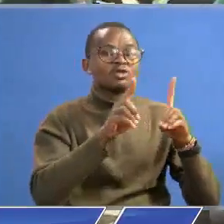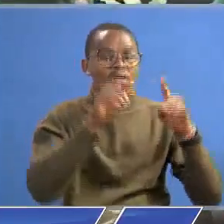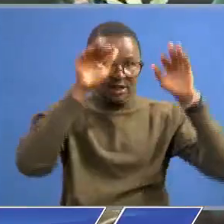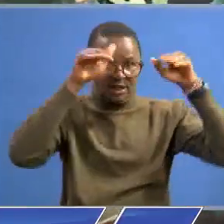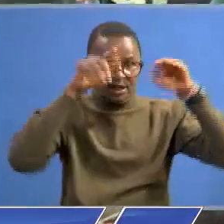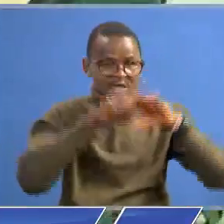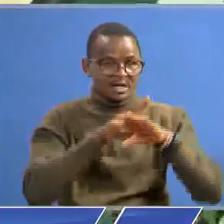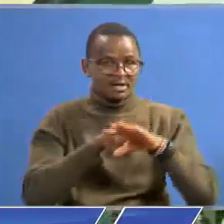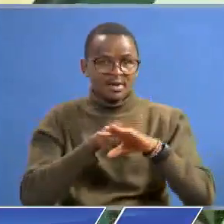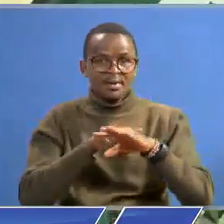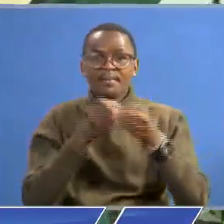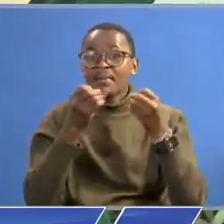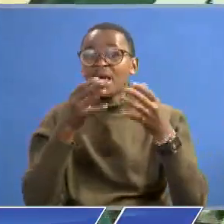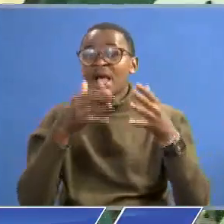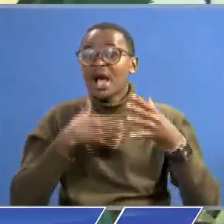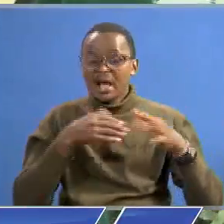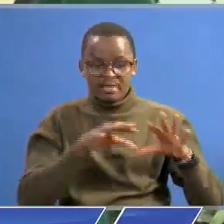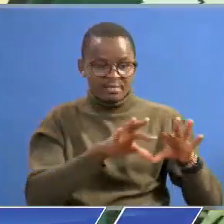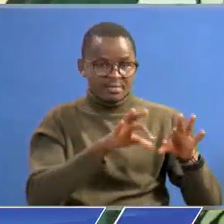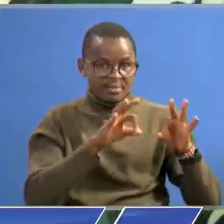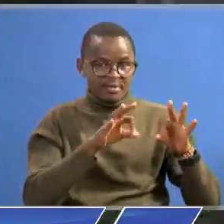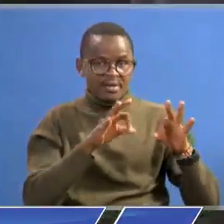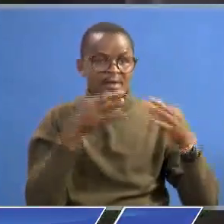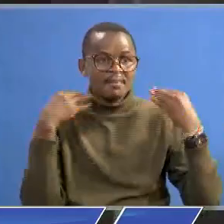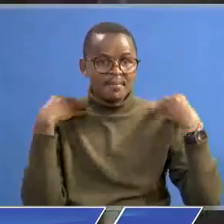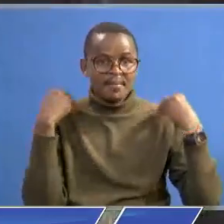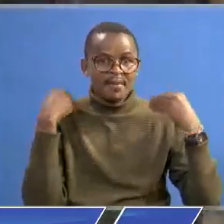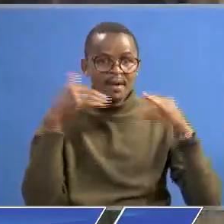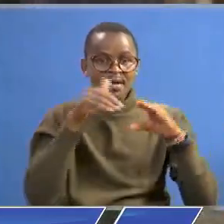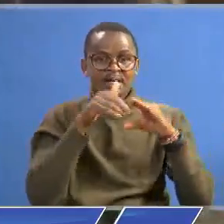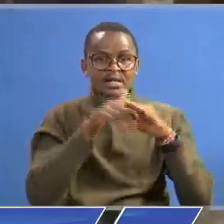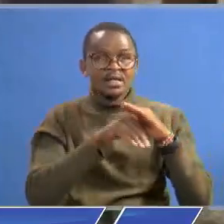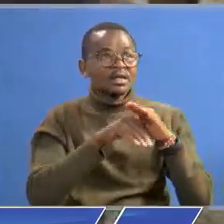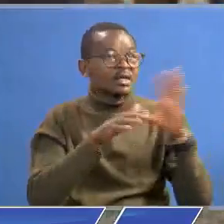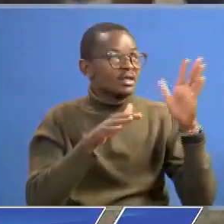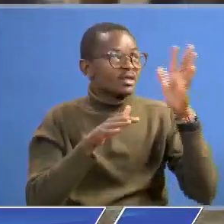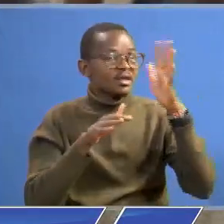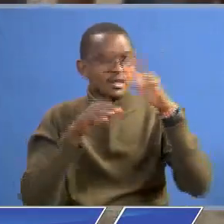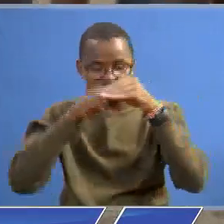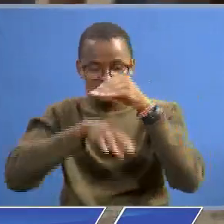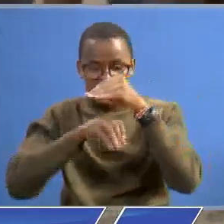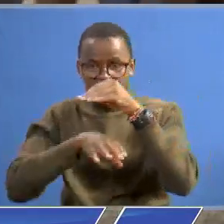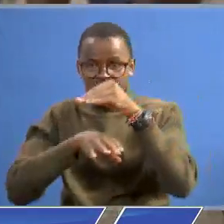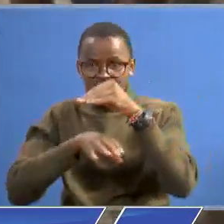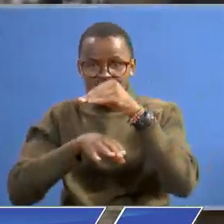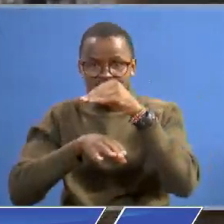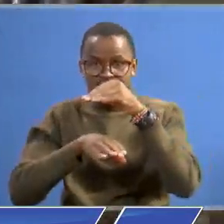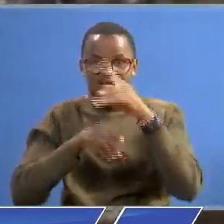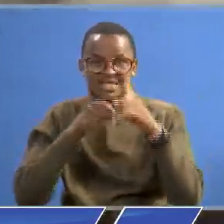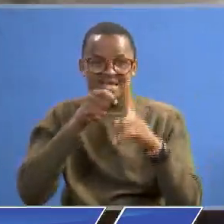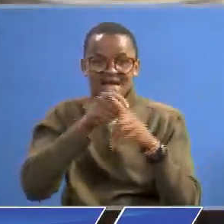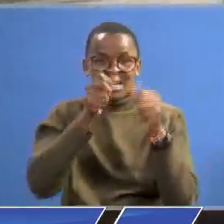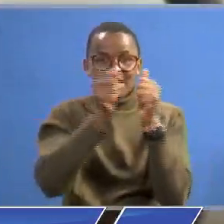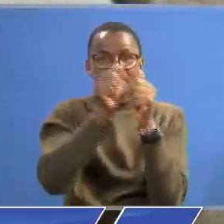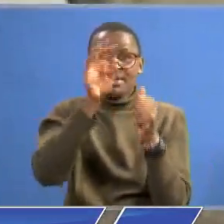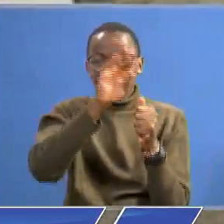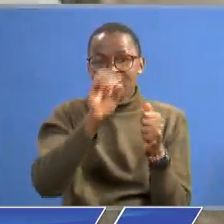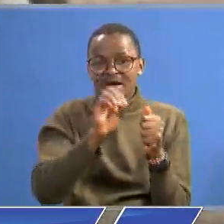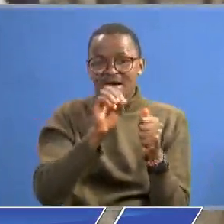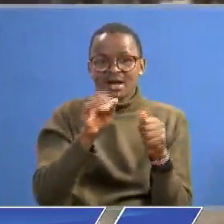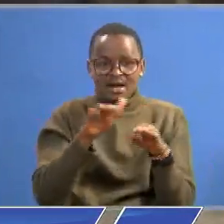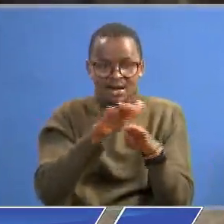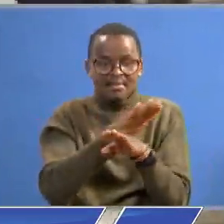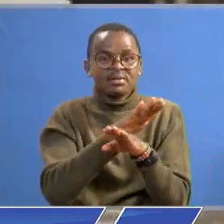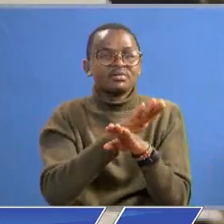season. Many others have taken action and participated in the tree planting exercise. The target of 10% forest